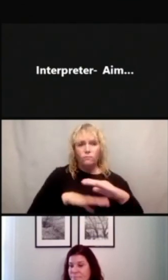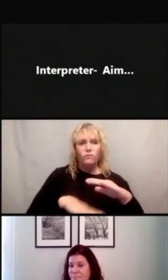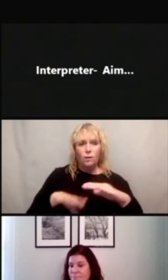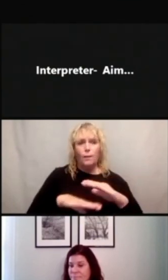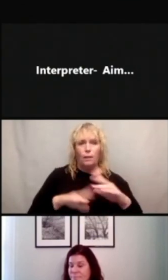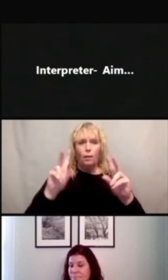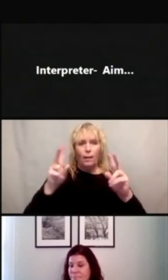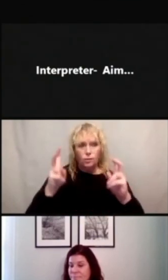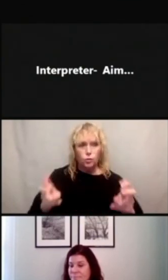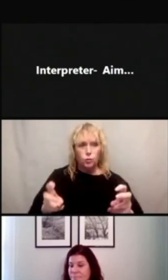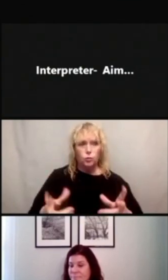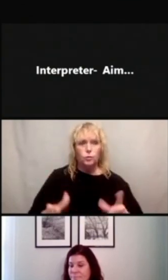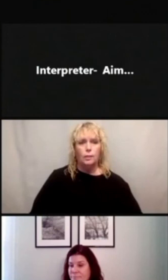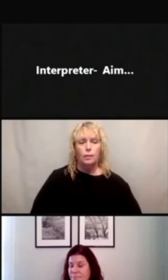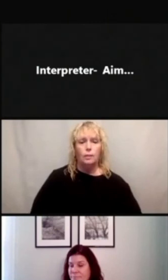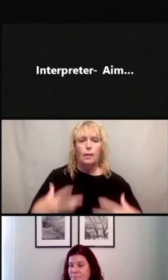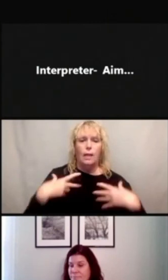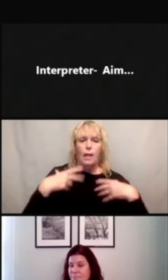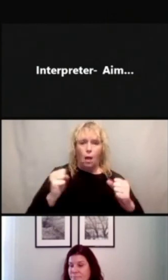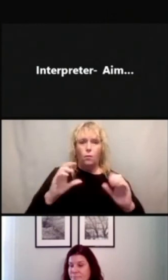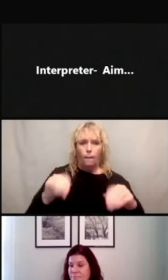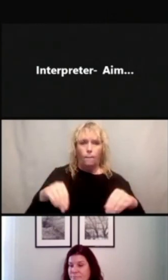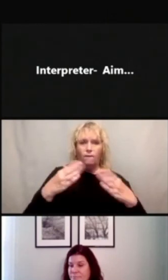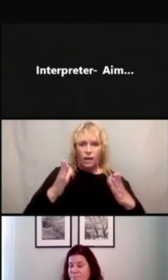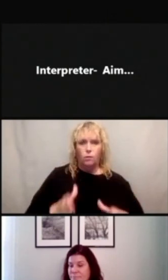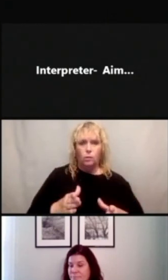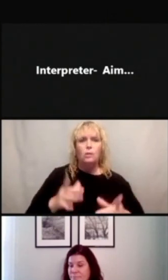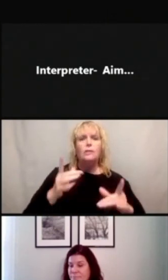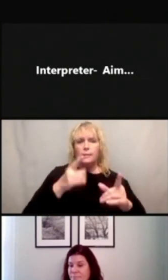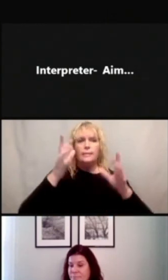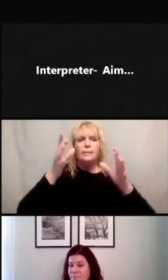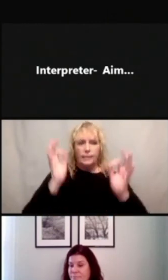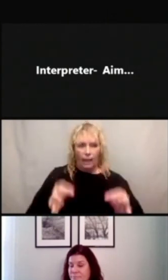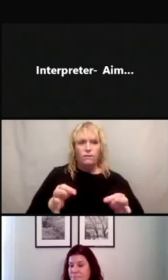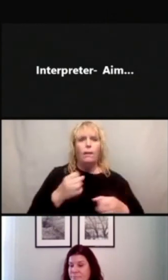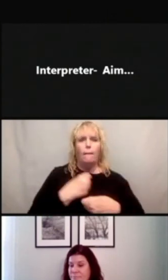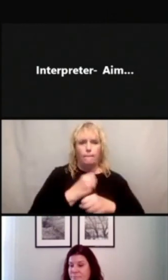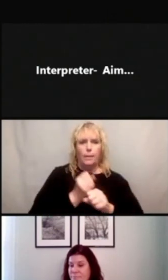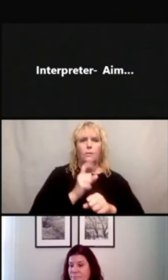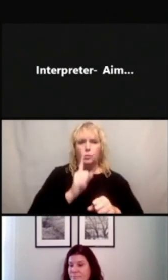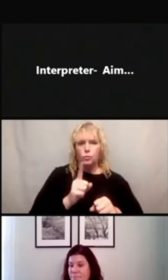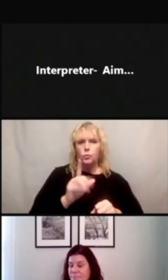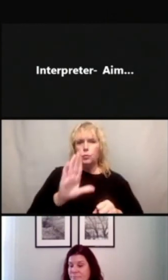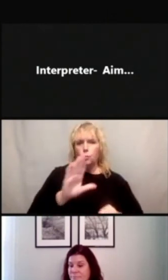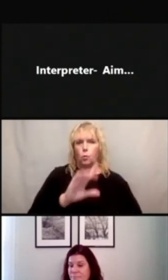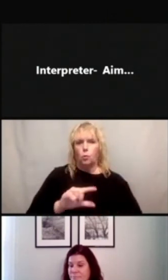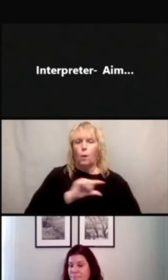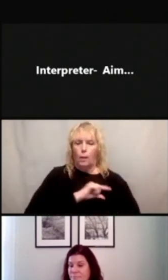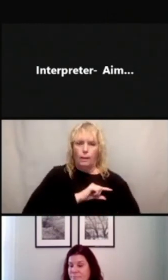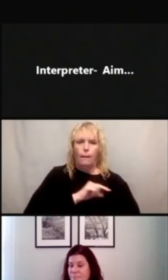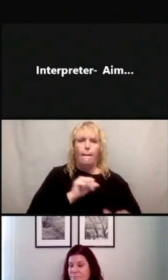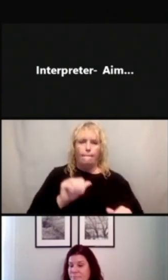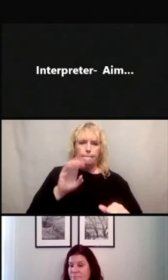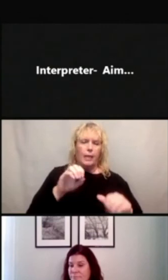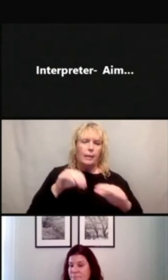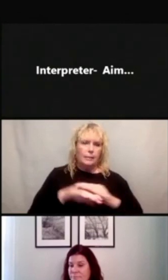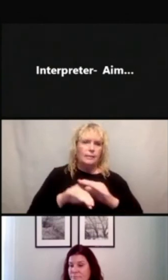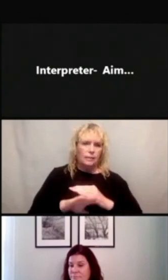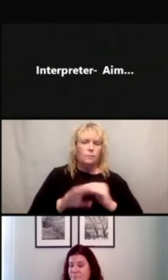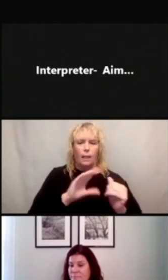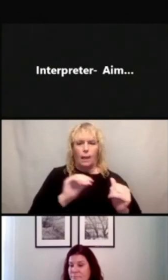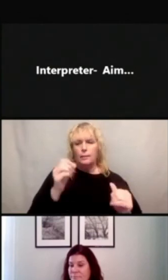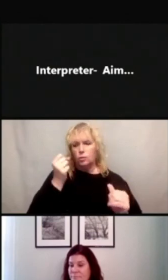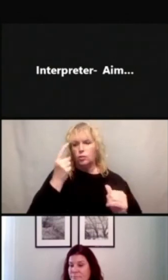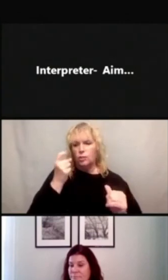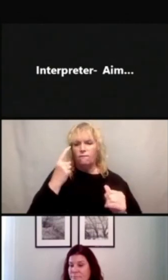that health providers definitely need to make sure their materials are accessible and understandable